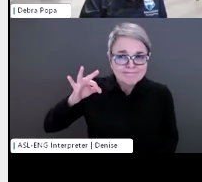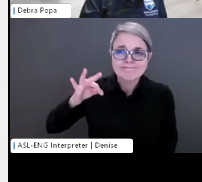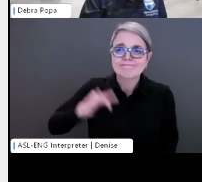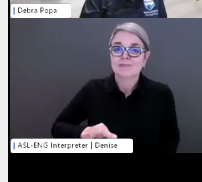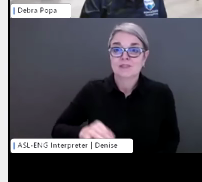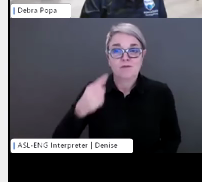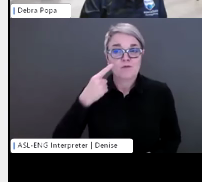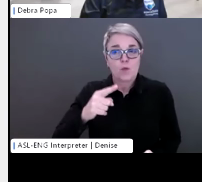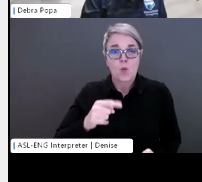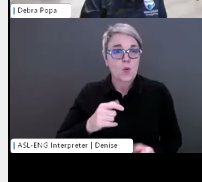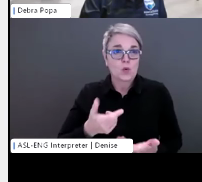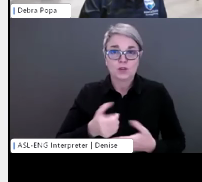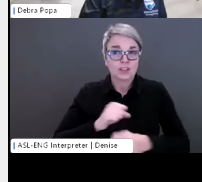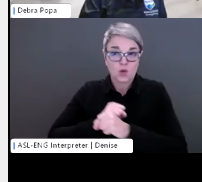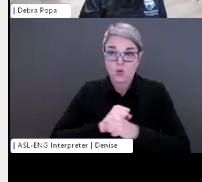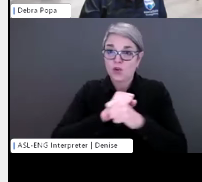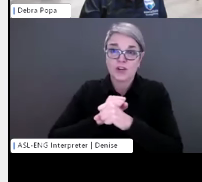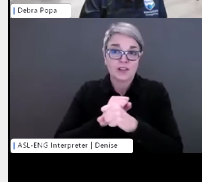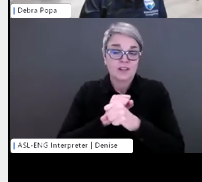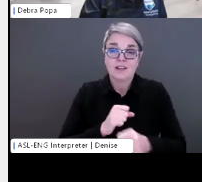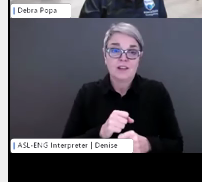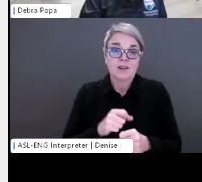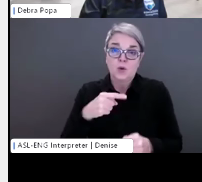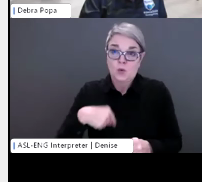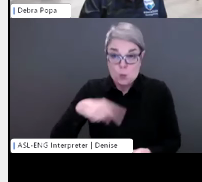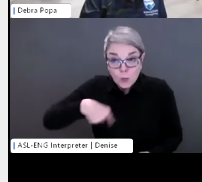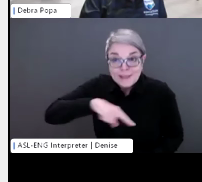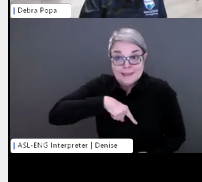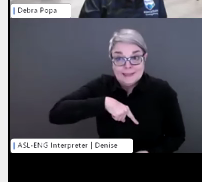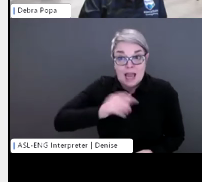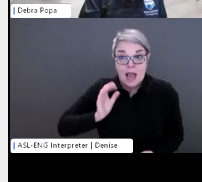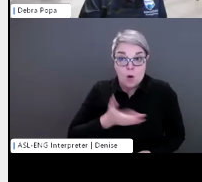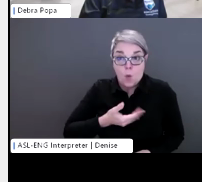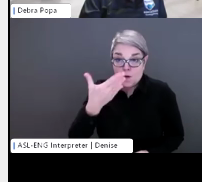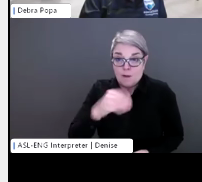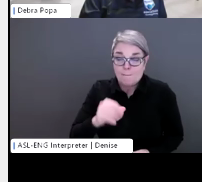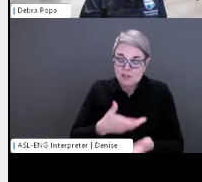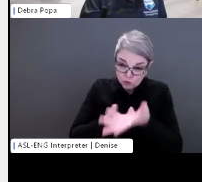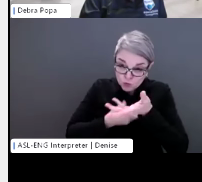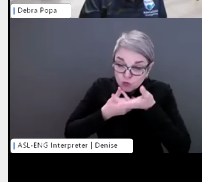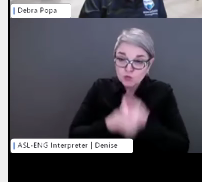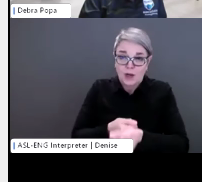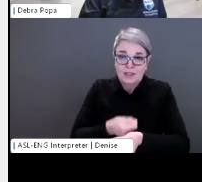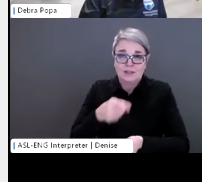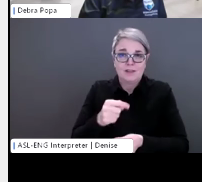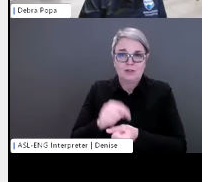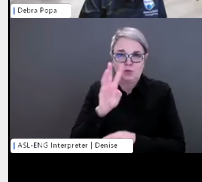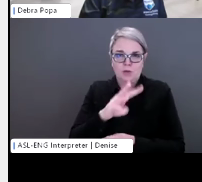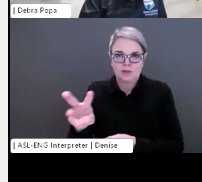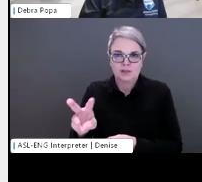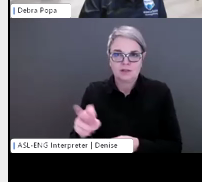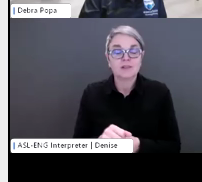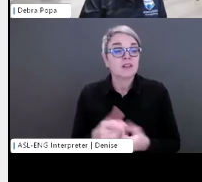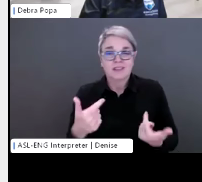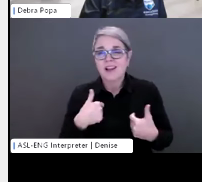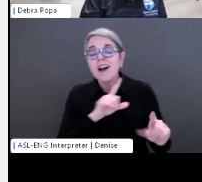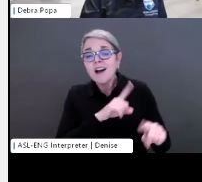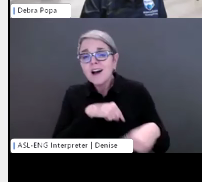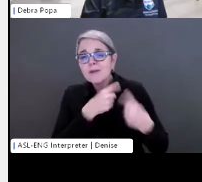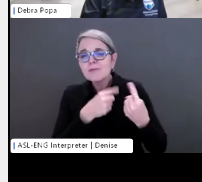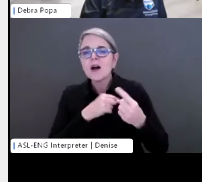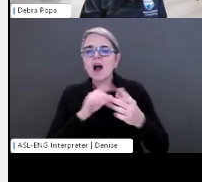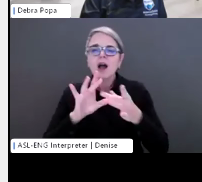implicitly. And so, as you can tell, it's very rare for me to actually recommend a site or a product. This is one